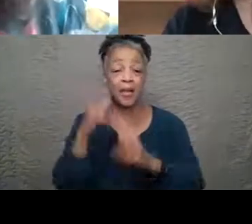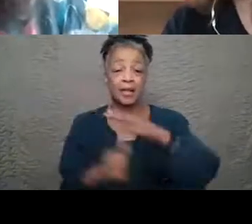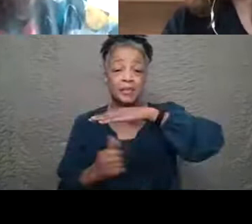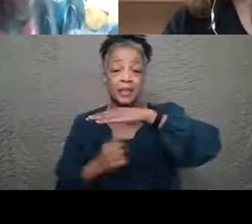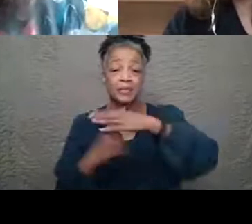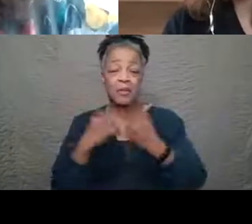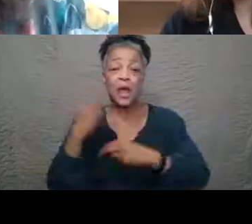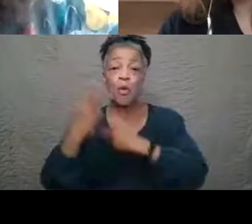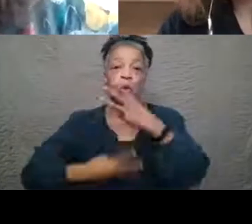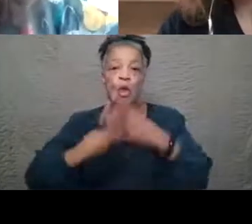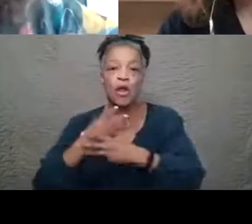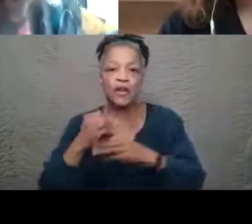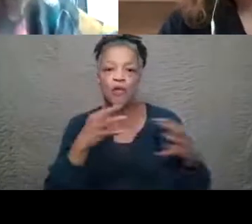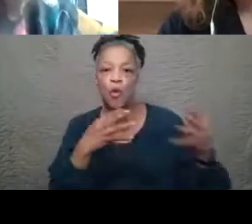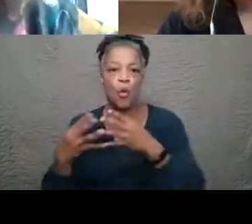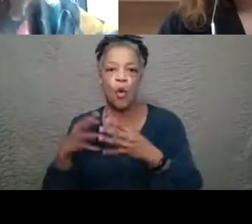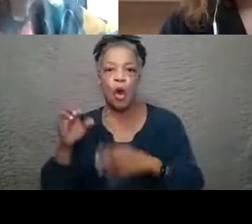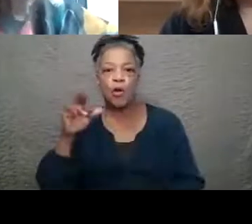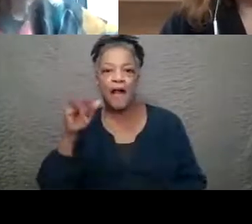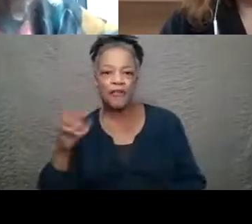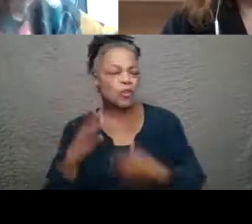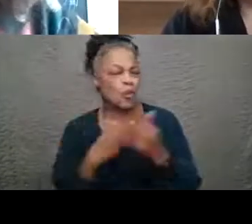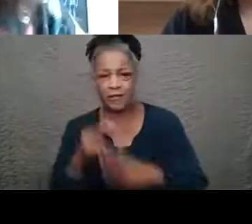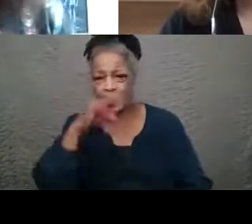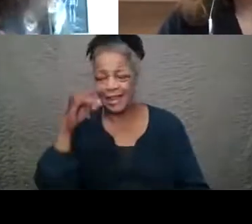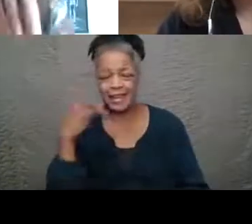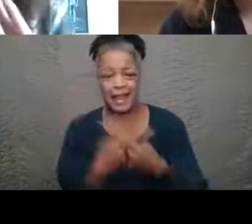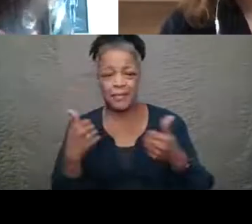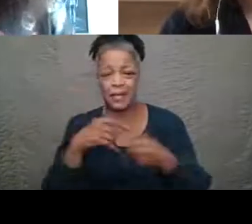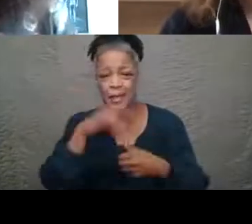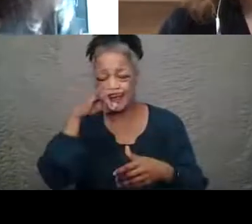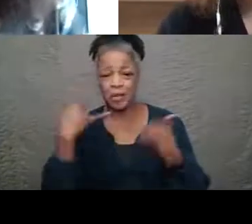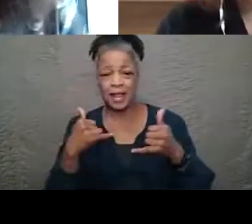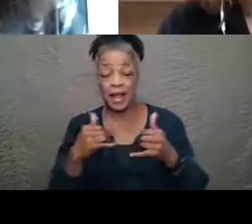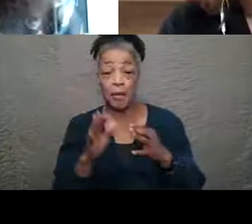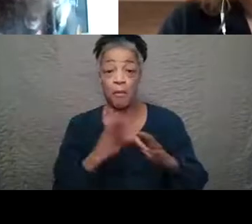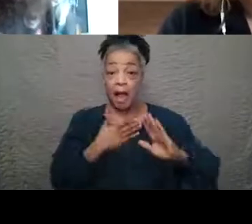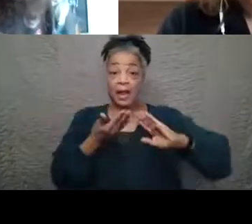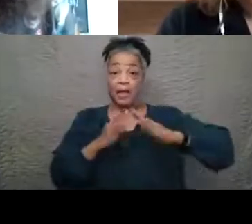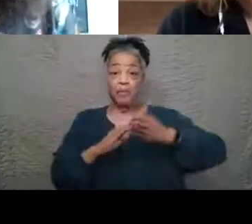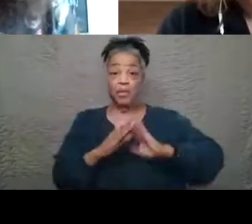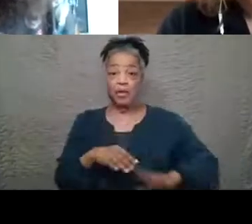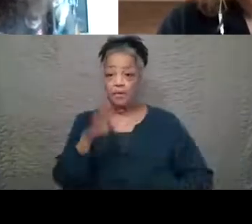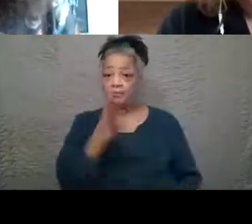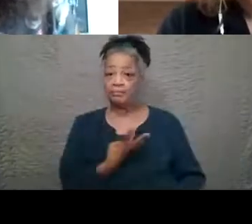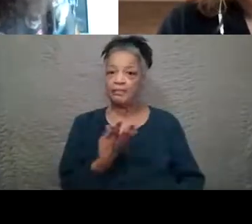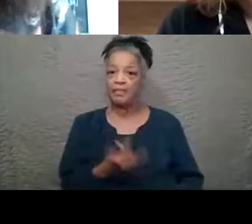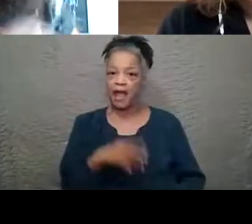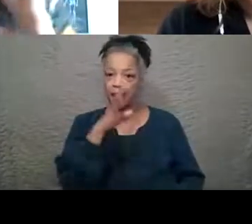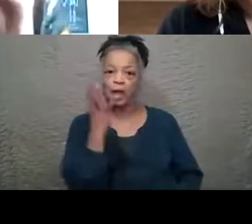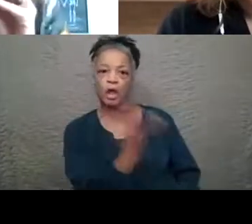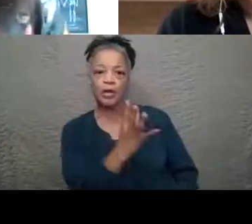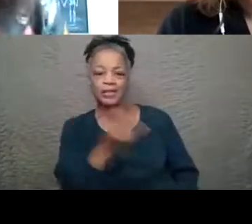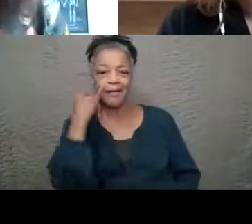of Warcraft or whatever the kids are playing these days. And my community does not take that into consideration. We're